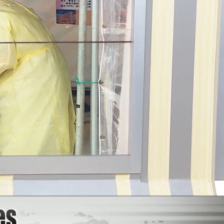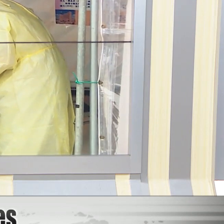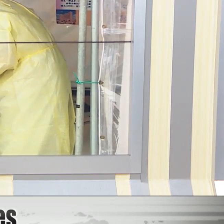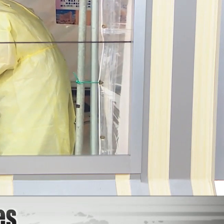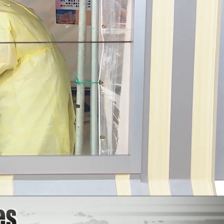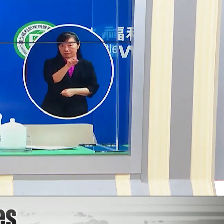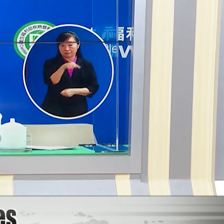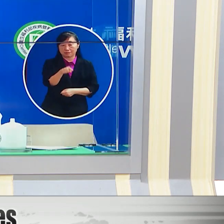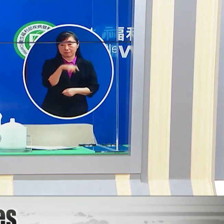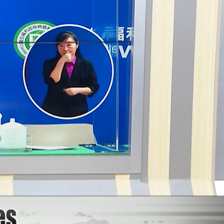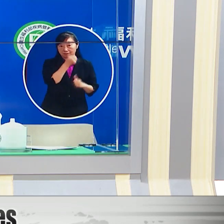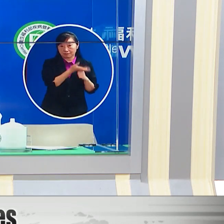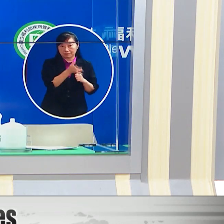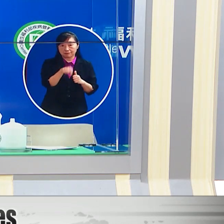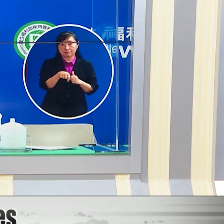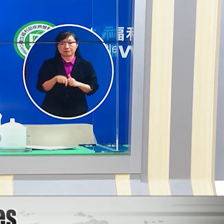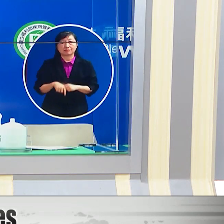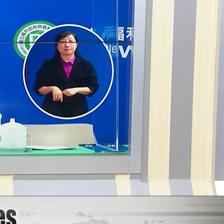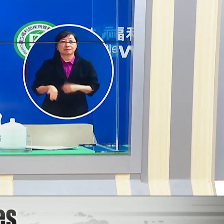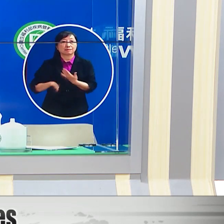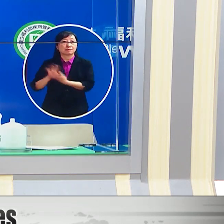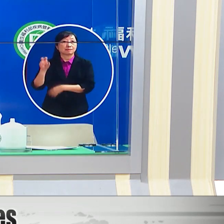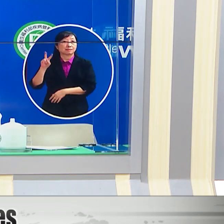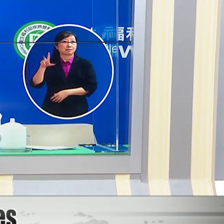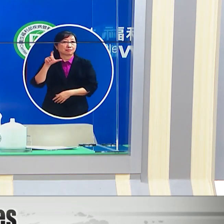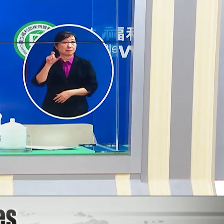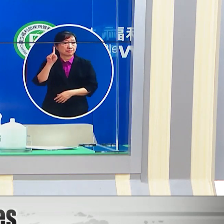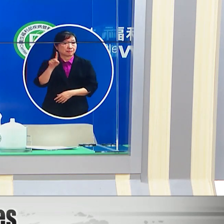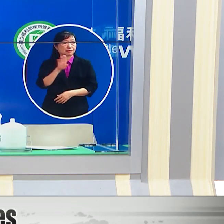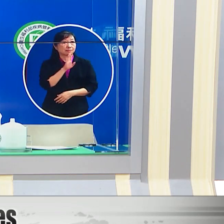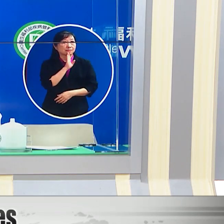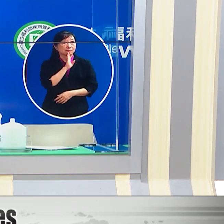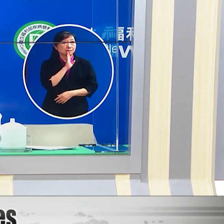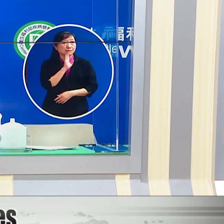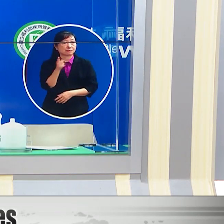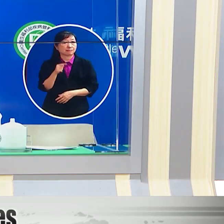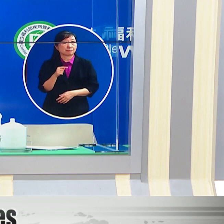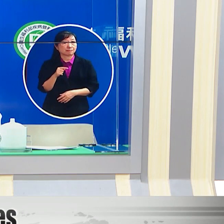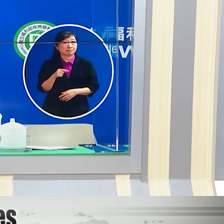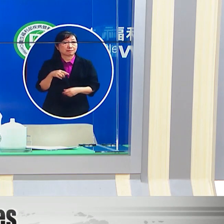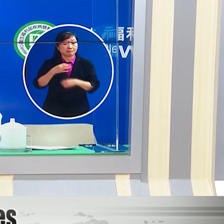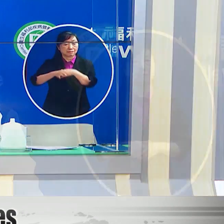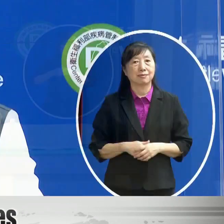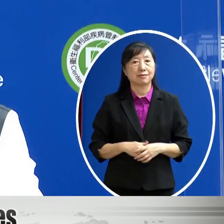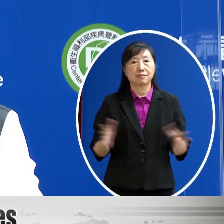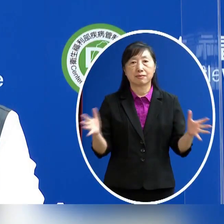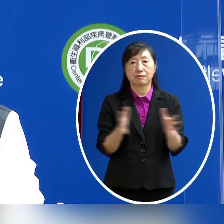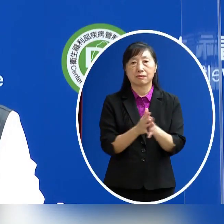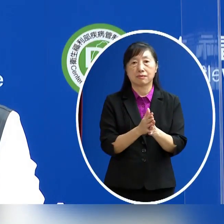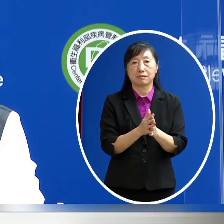had the most new cases of any city or county, accounting for more than 50% of the total.